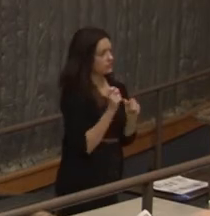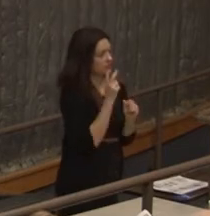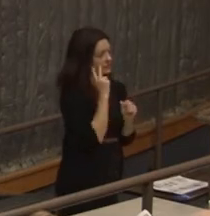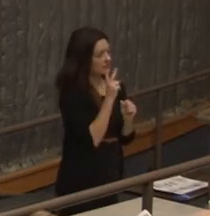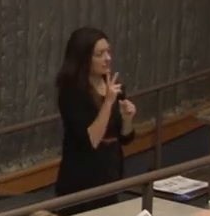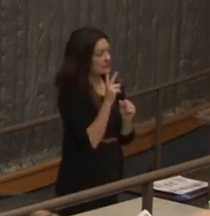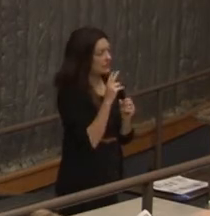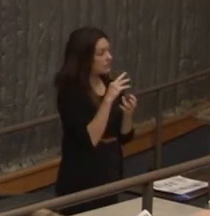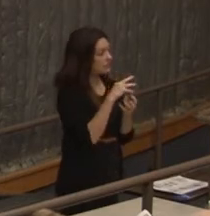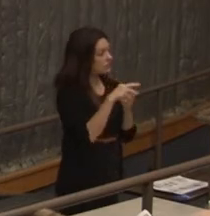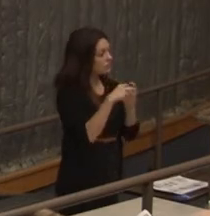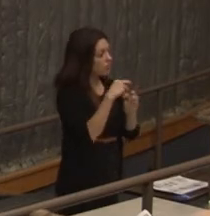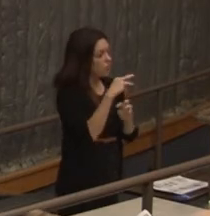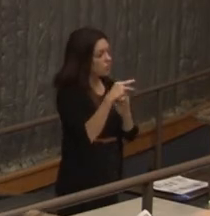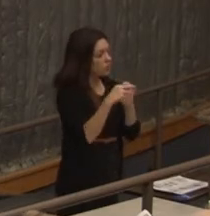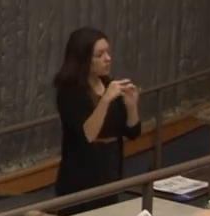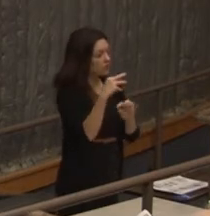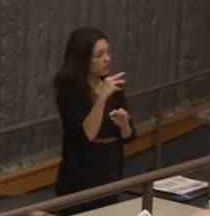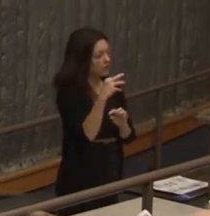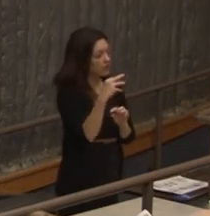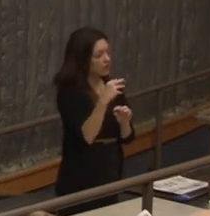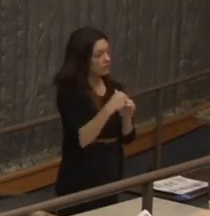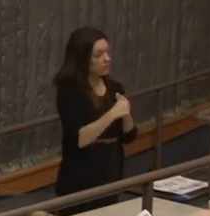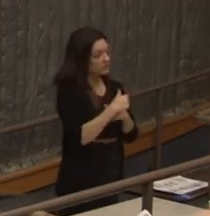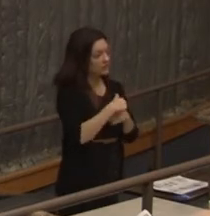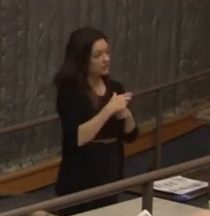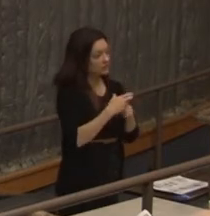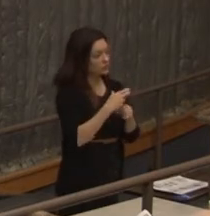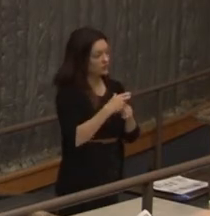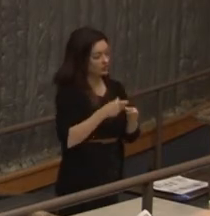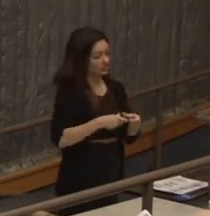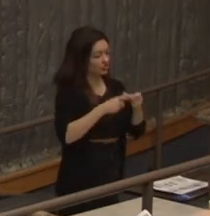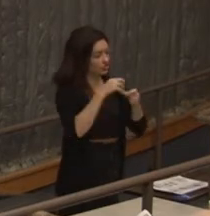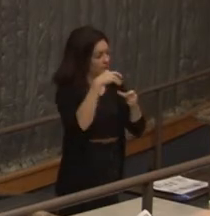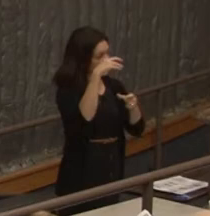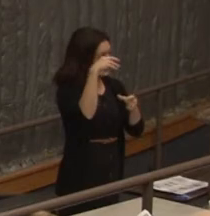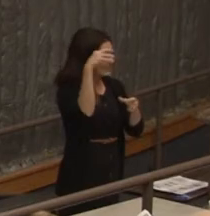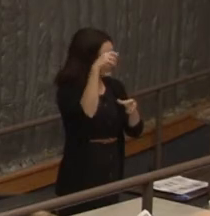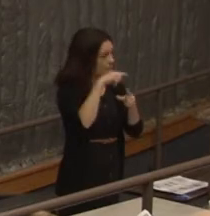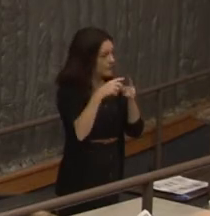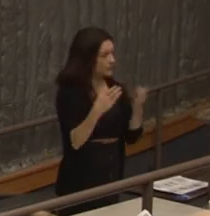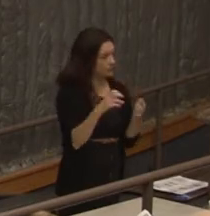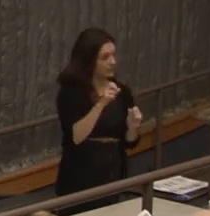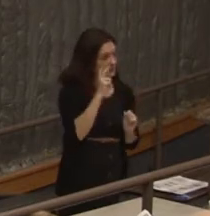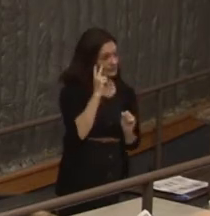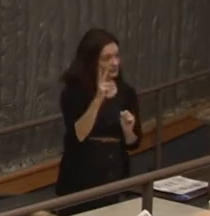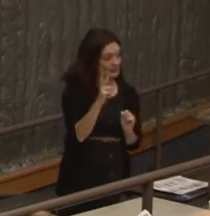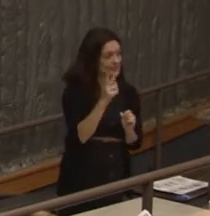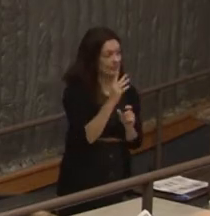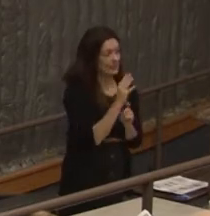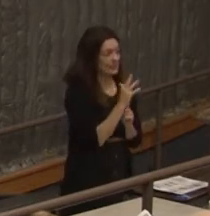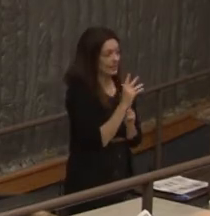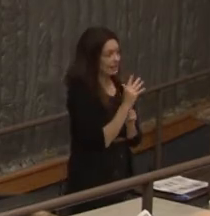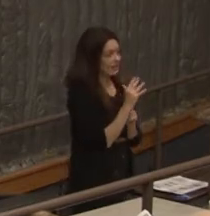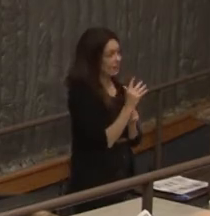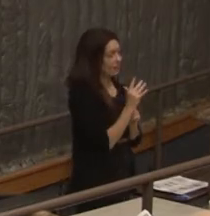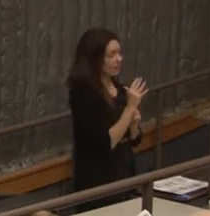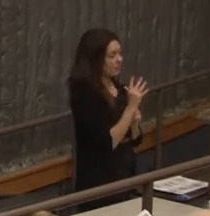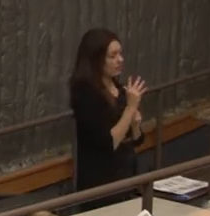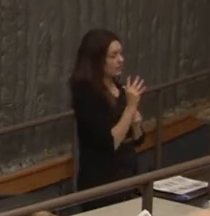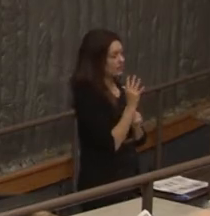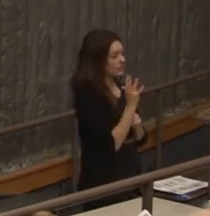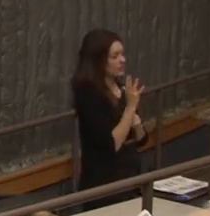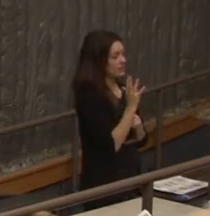to paint smoke, usually coming out of a chimney. Here it's coming out of the smoke from the candle. We know what the